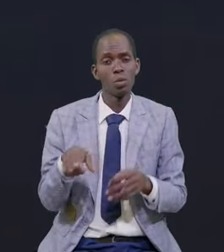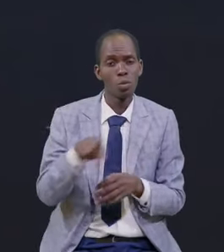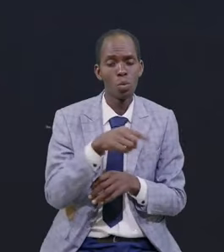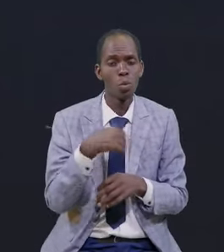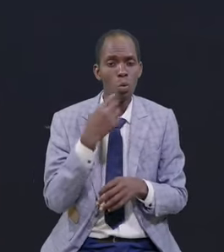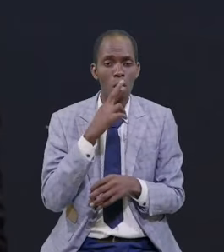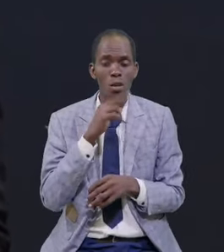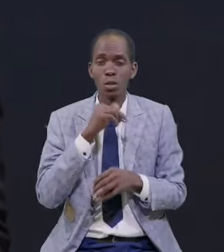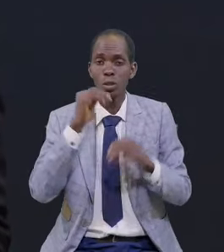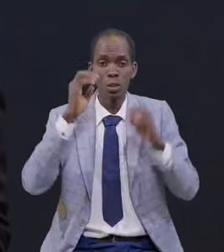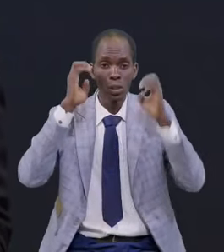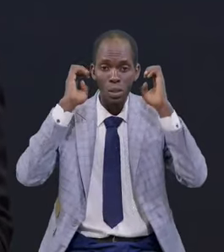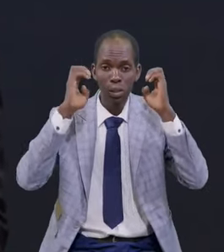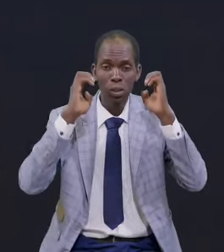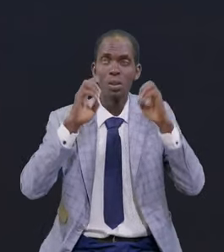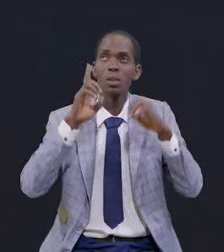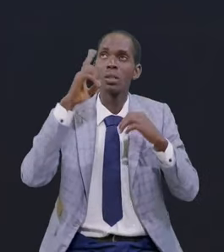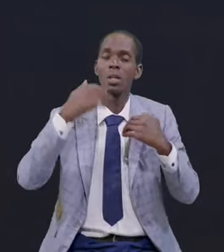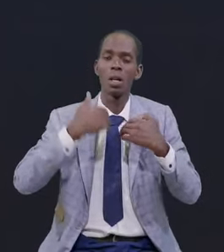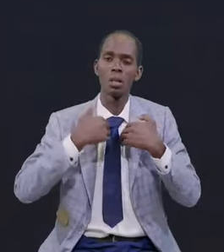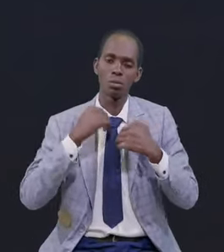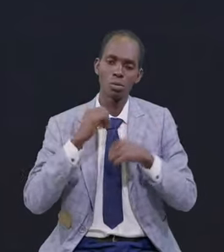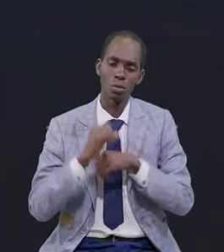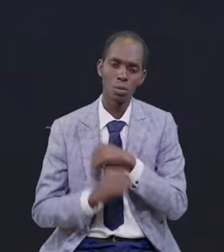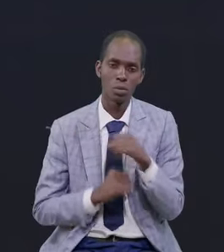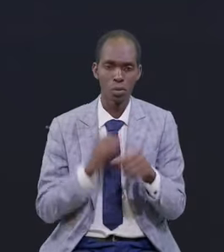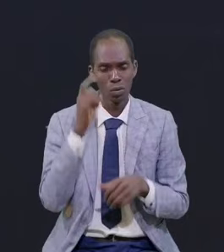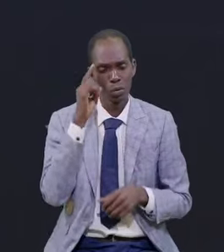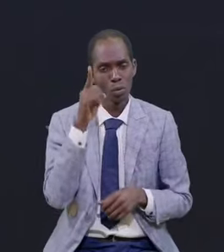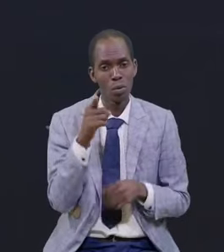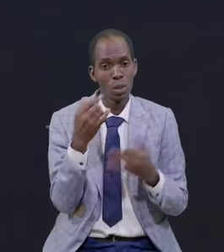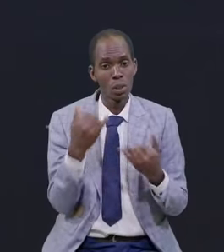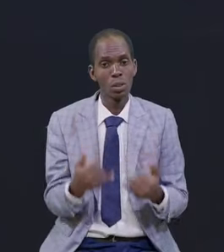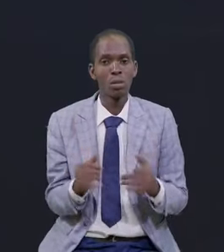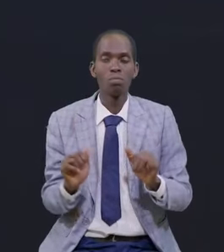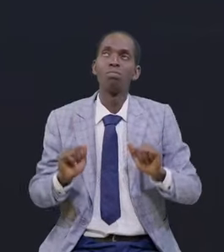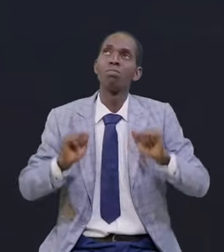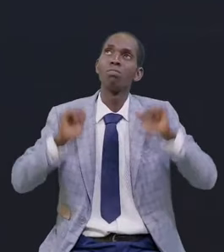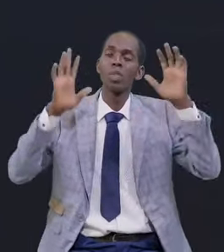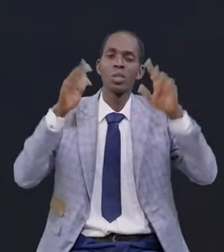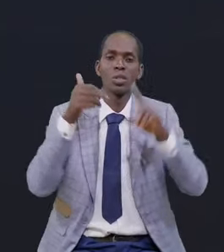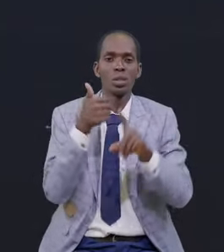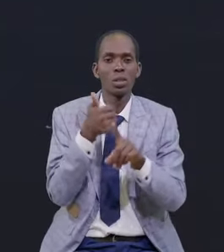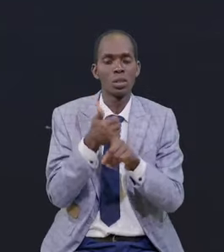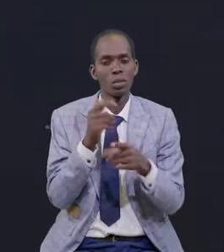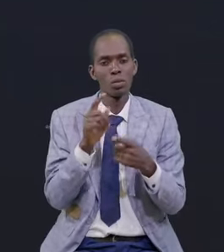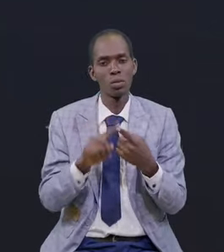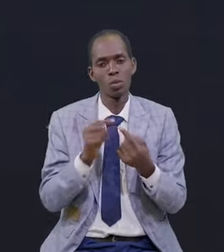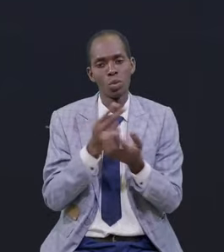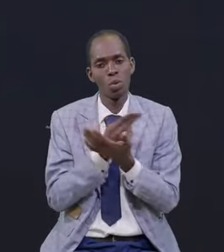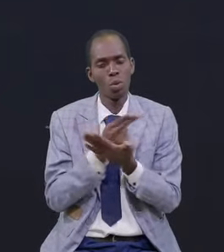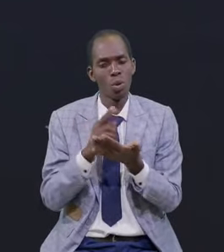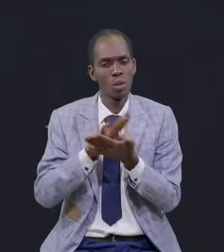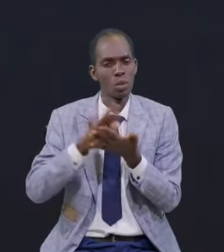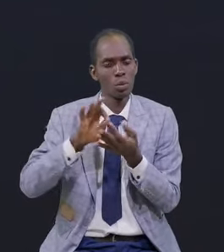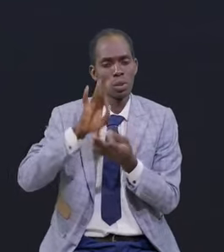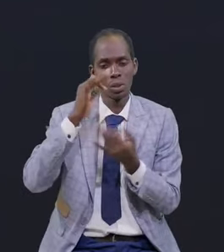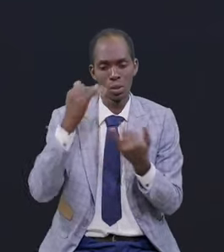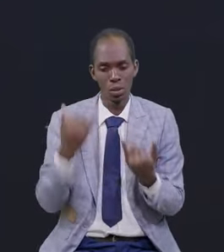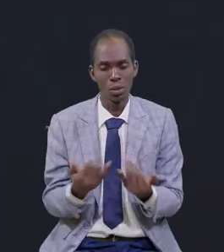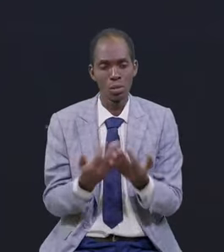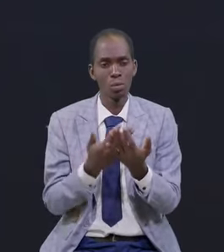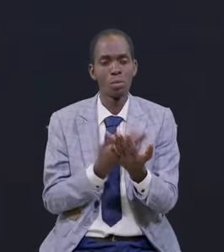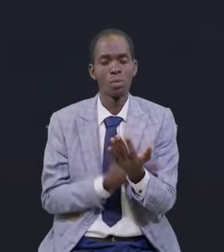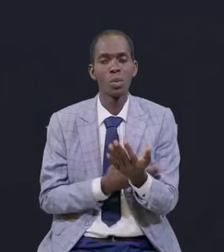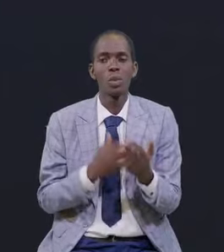him Release Yourself to the holy spirit this morning to pray through you to pray through you open your